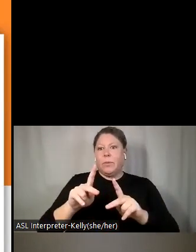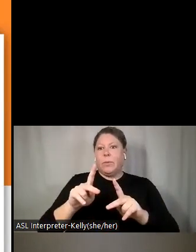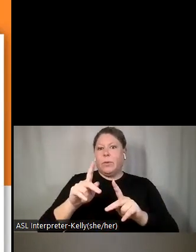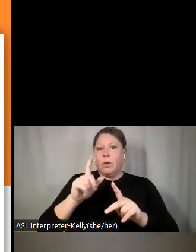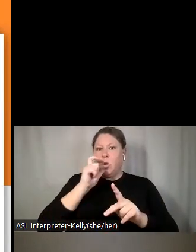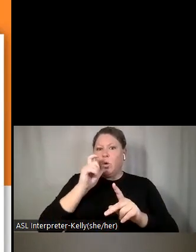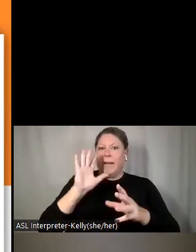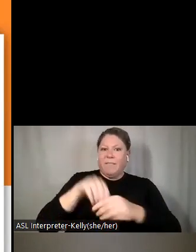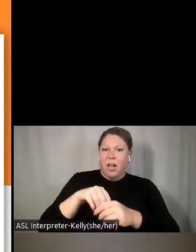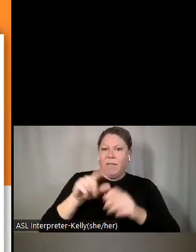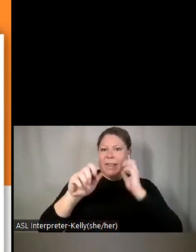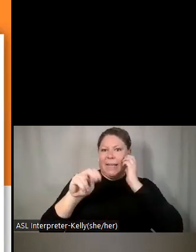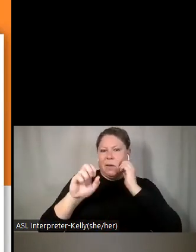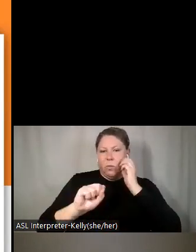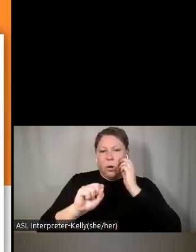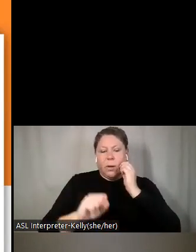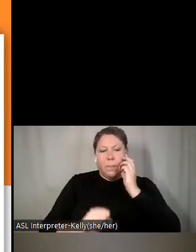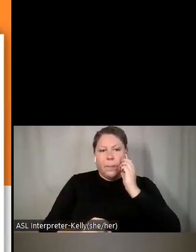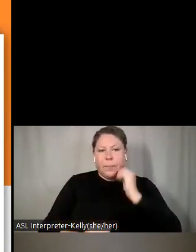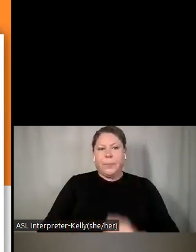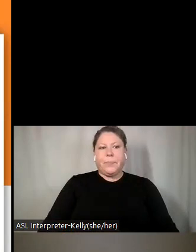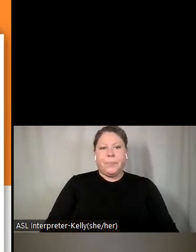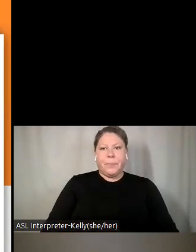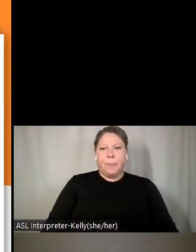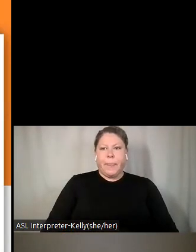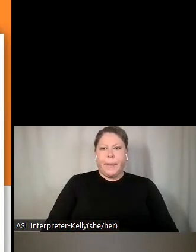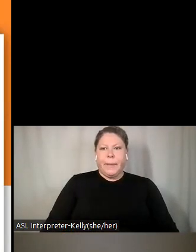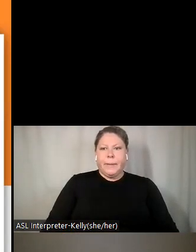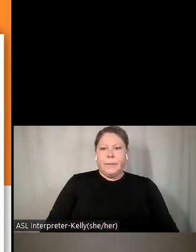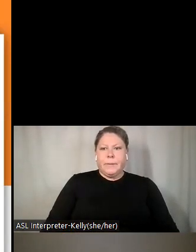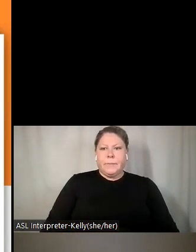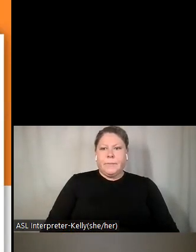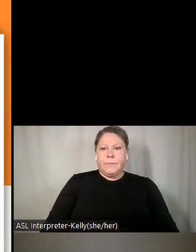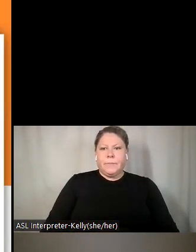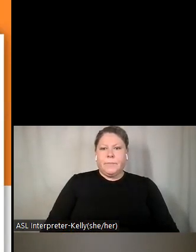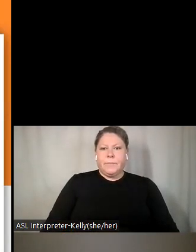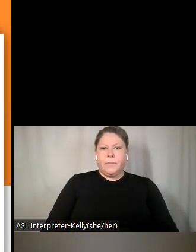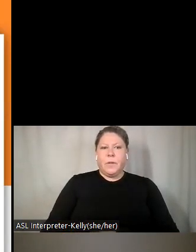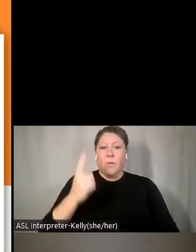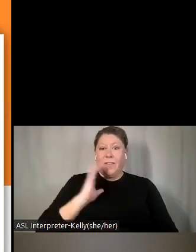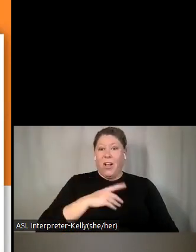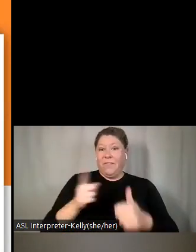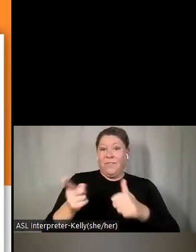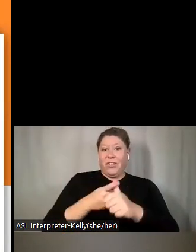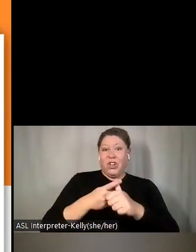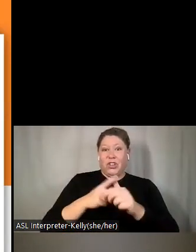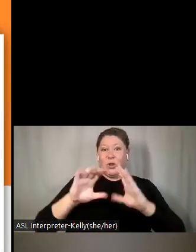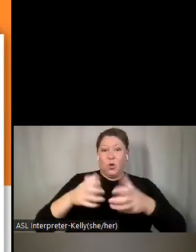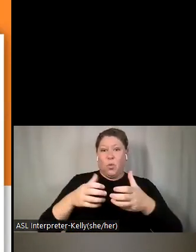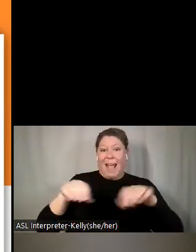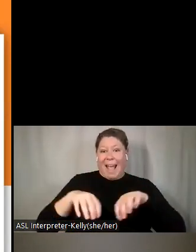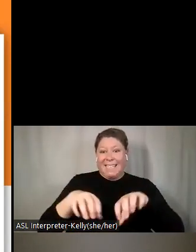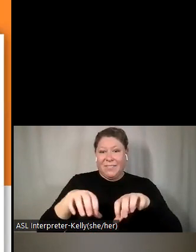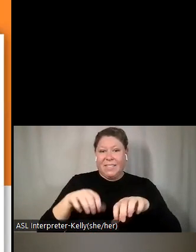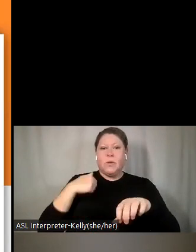lean activities. And one of our first lean community of practice activities was a study